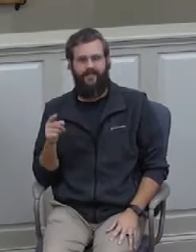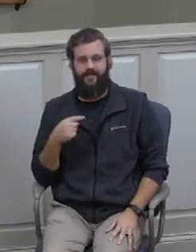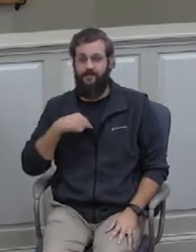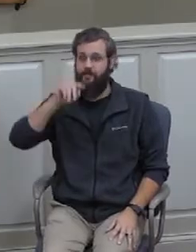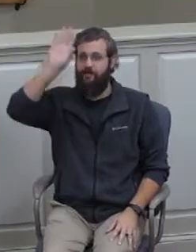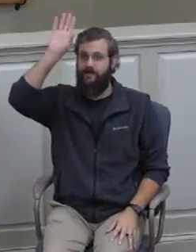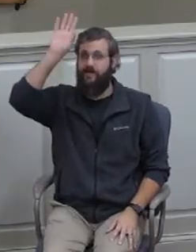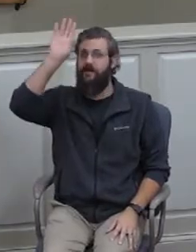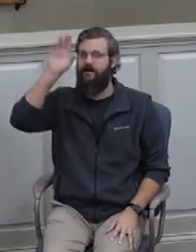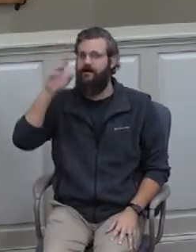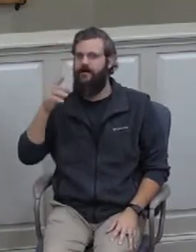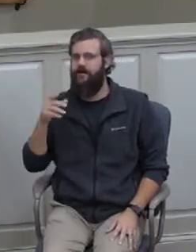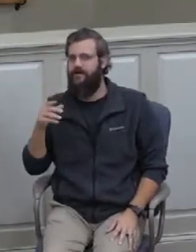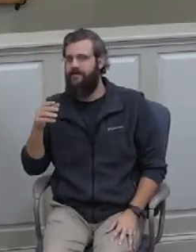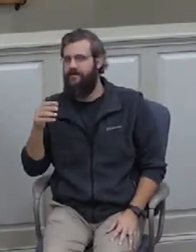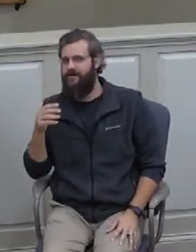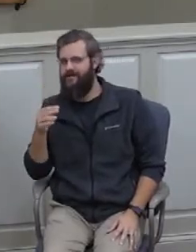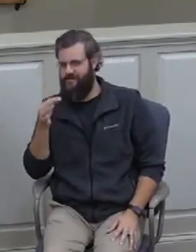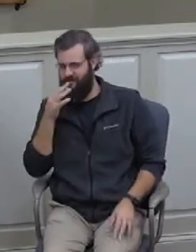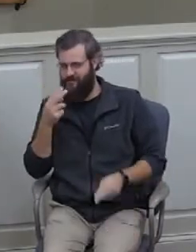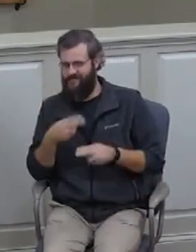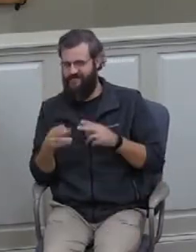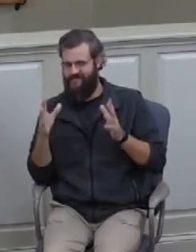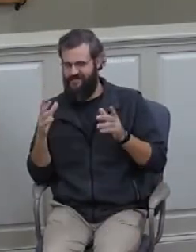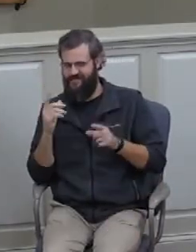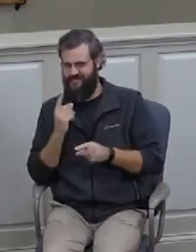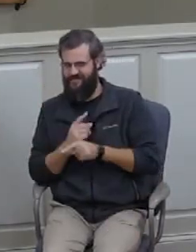He's a short timer too. So,